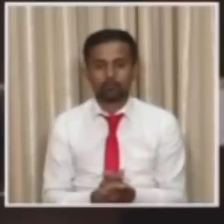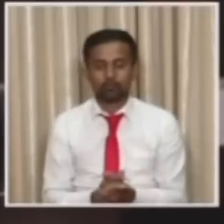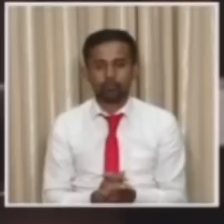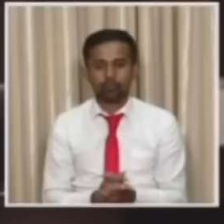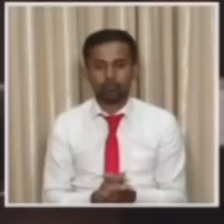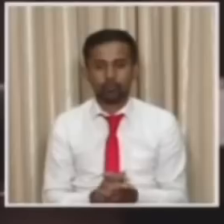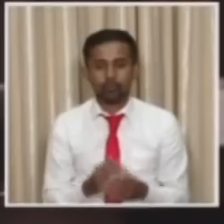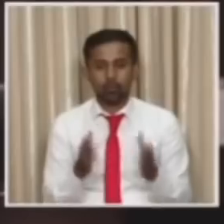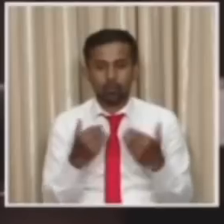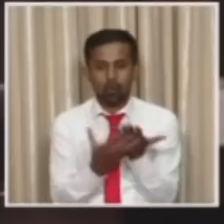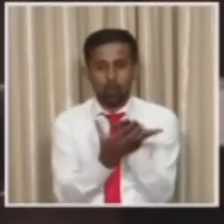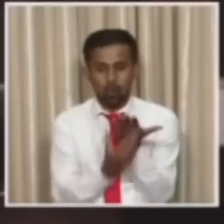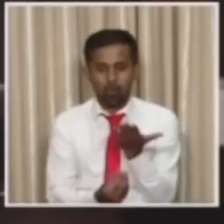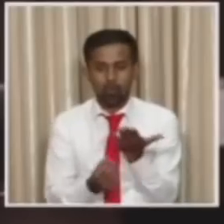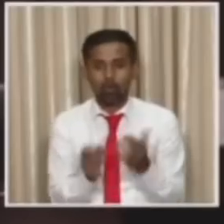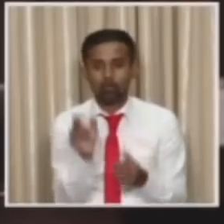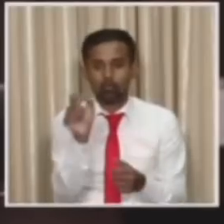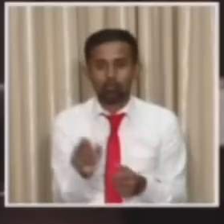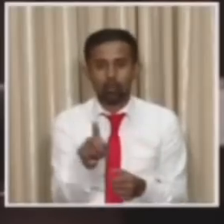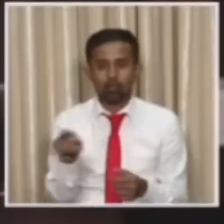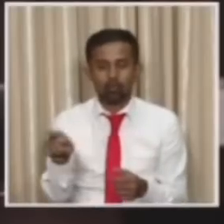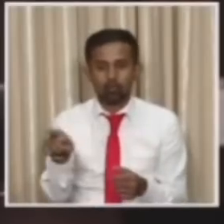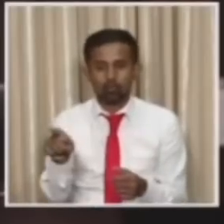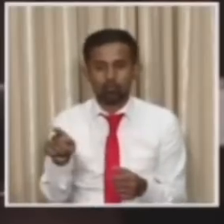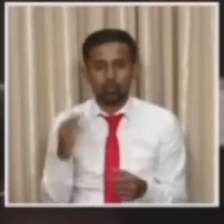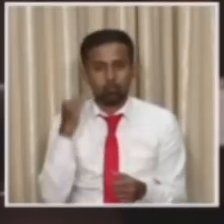these people were. They were not just ordinary people.